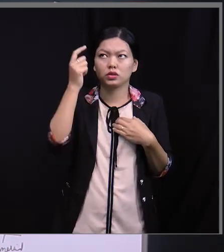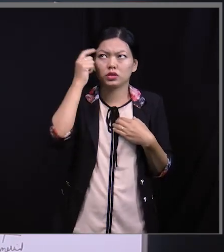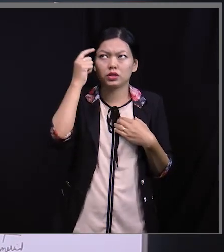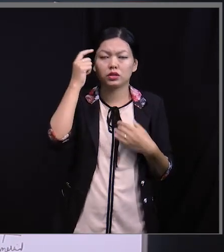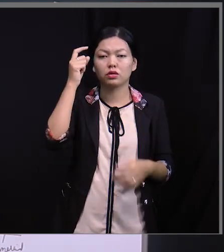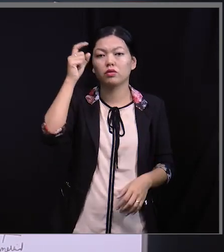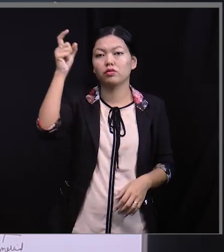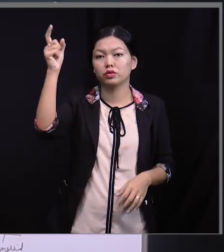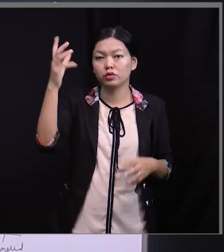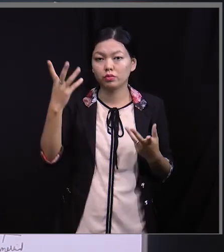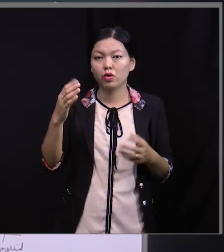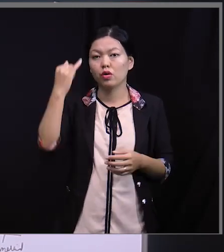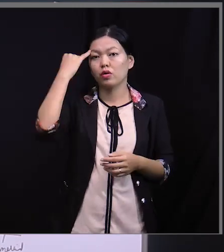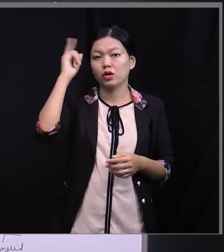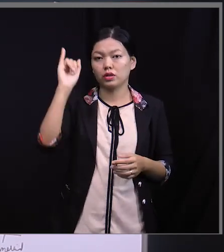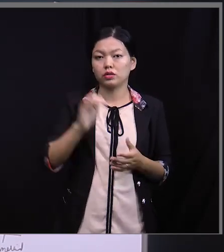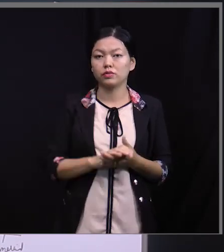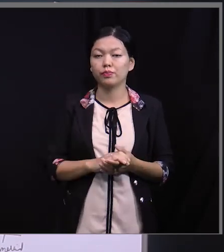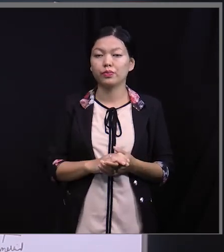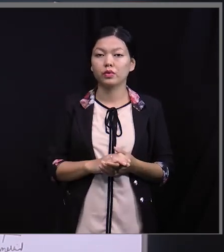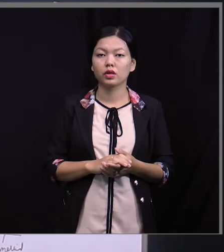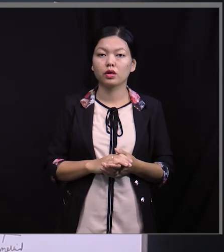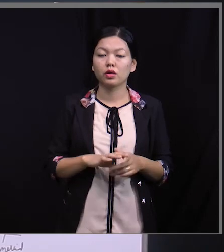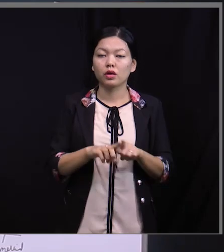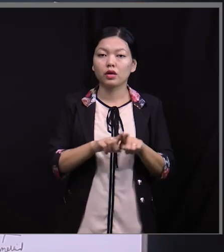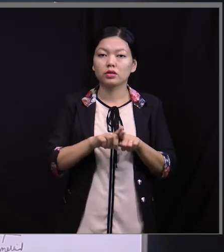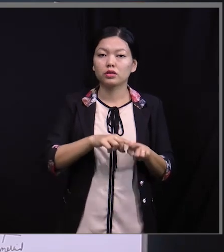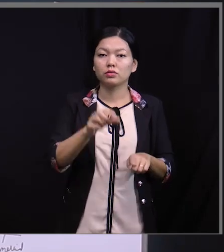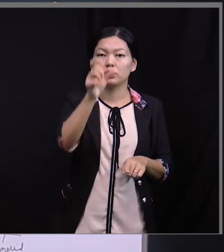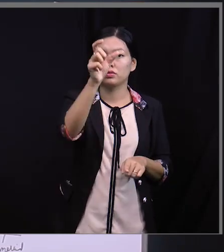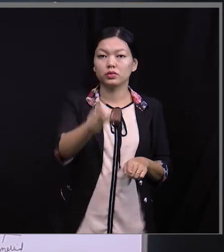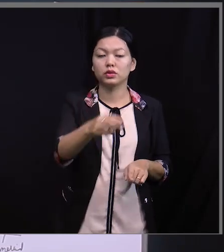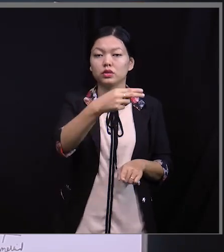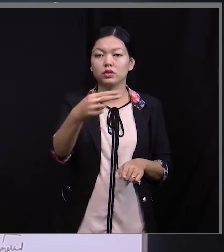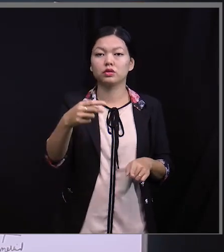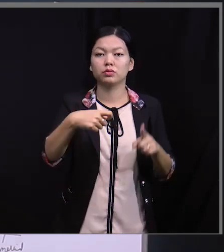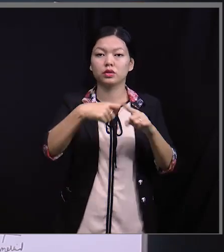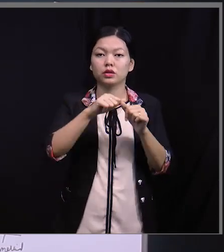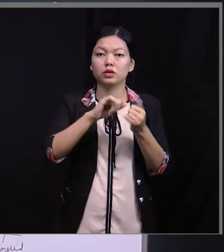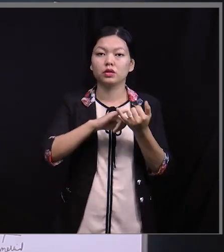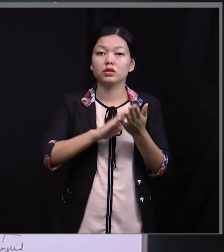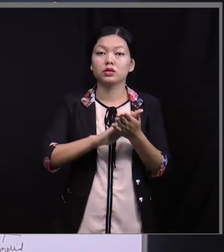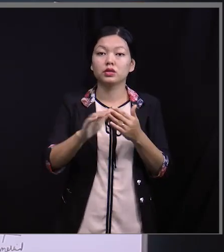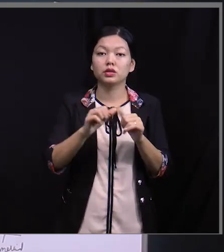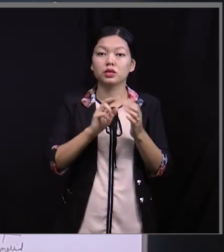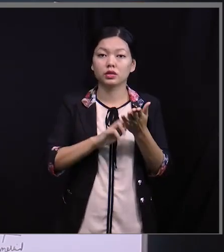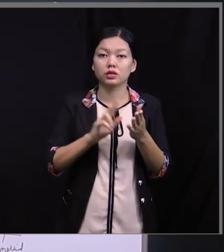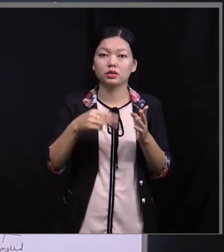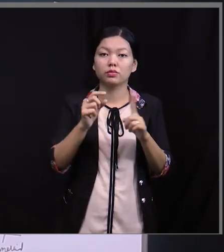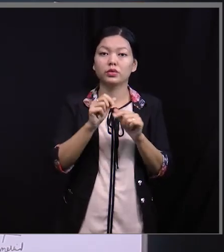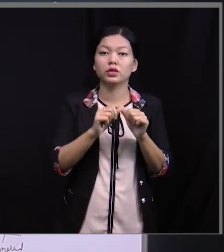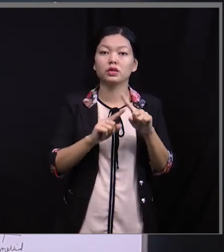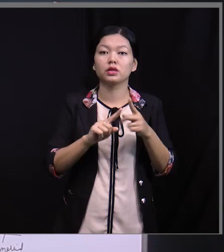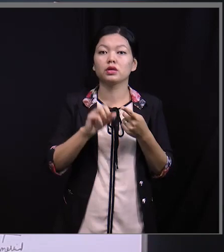an example of Kashan Bhai Patel, the creator of Nirma washing powder. So he was the first.